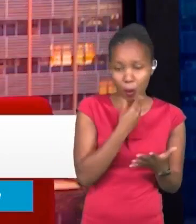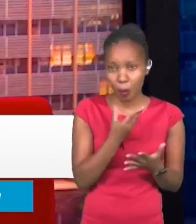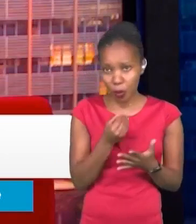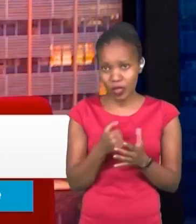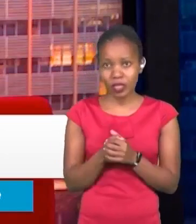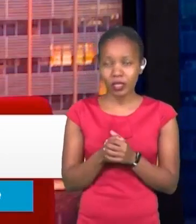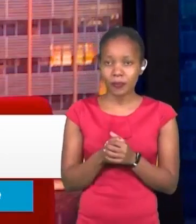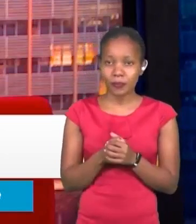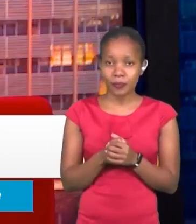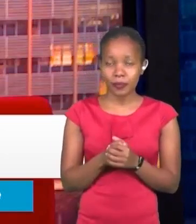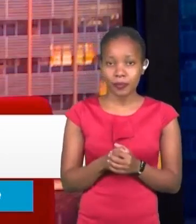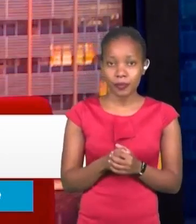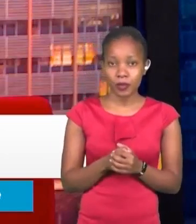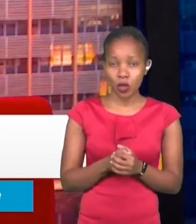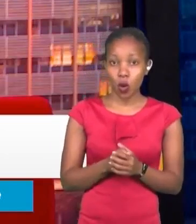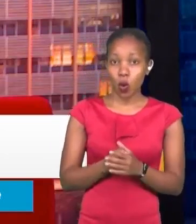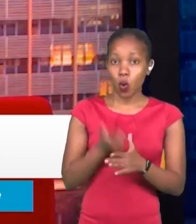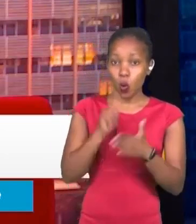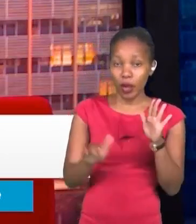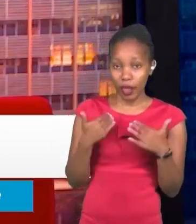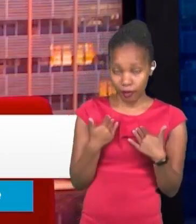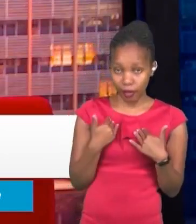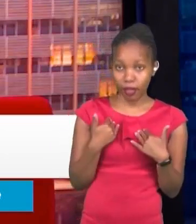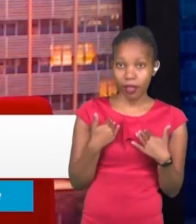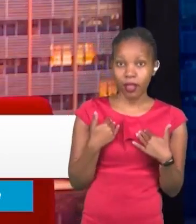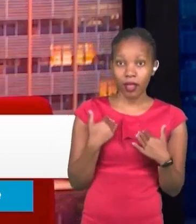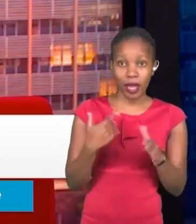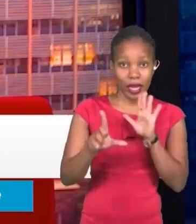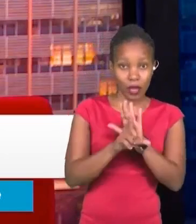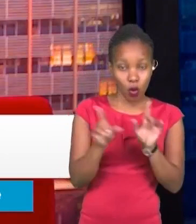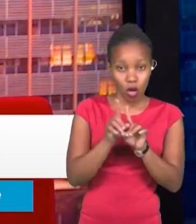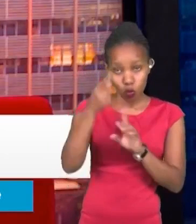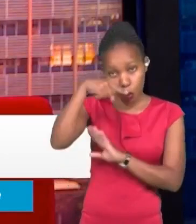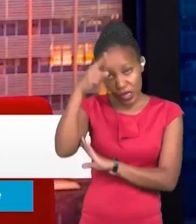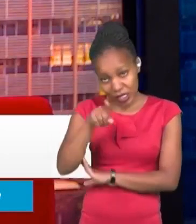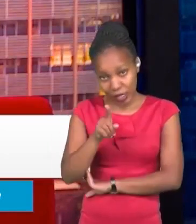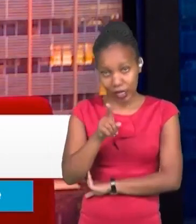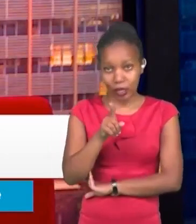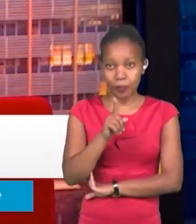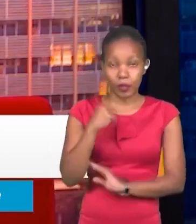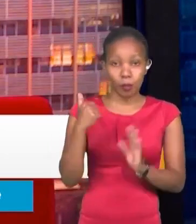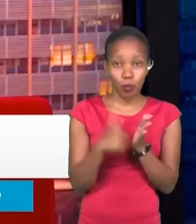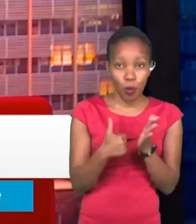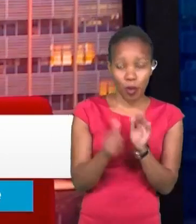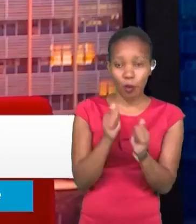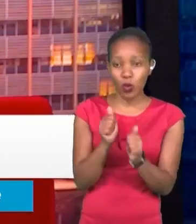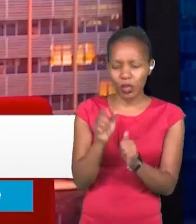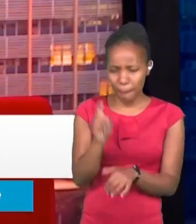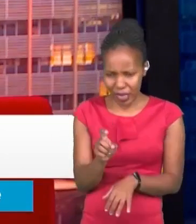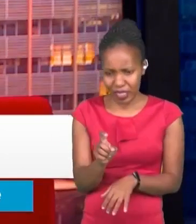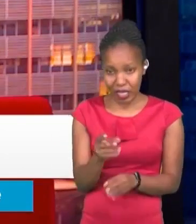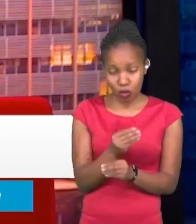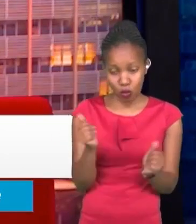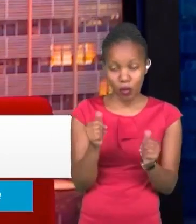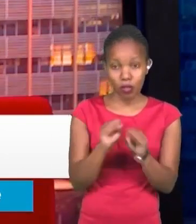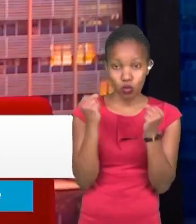be framed as such. Yeah. What there is a legal and policy problem that needs to be looked at mm-hmm.